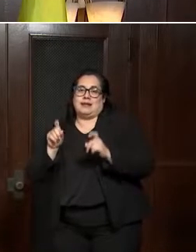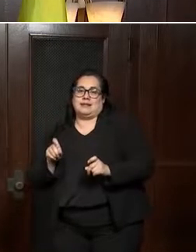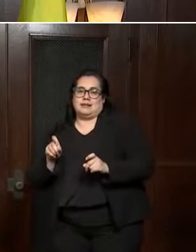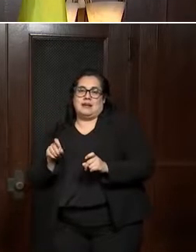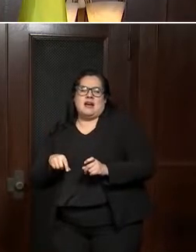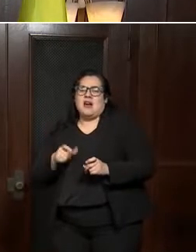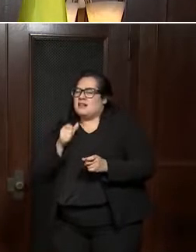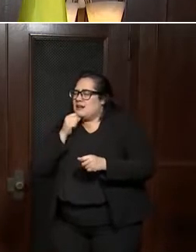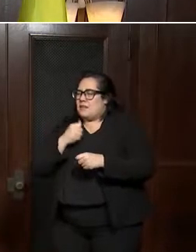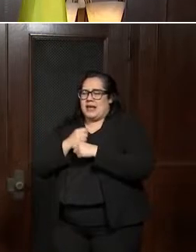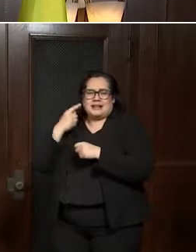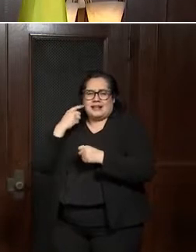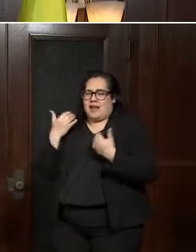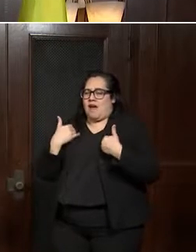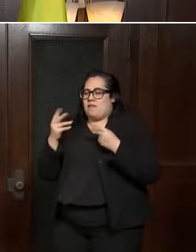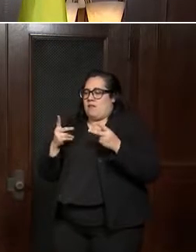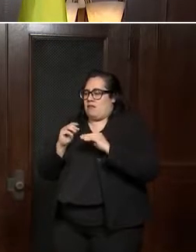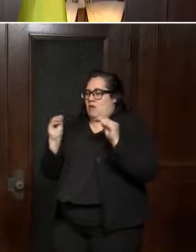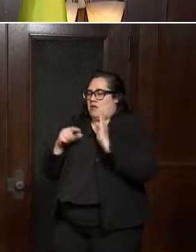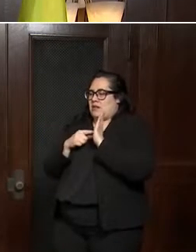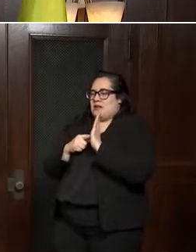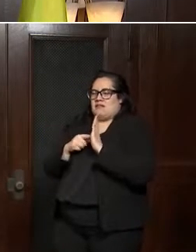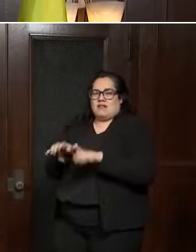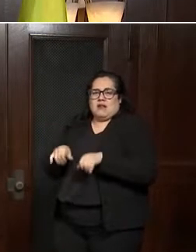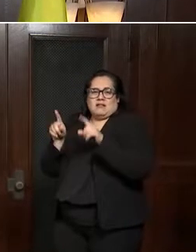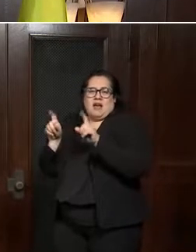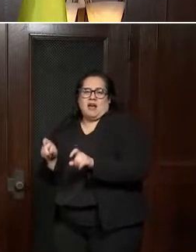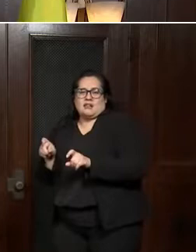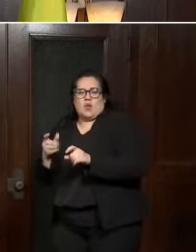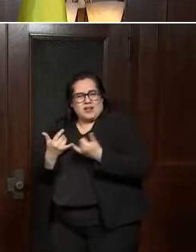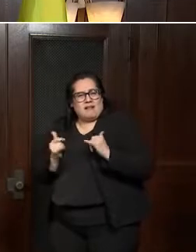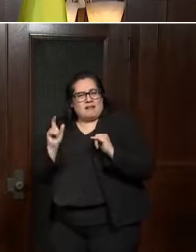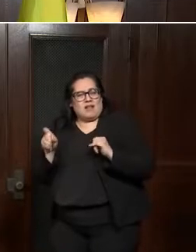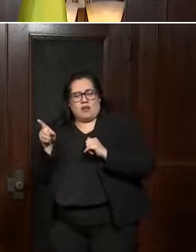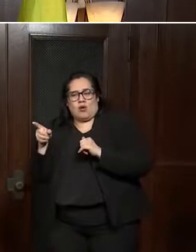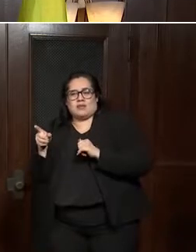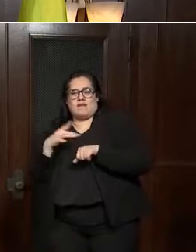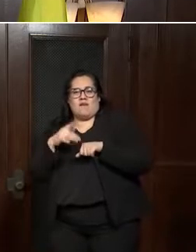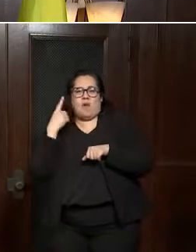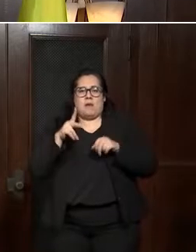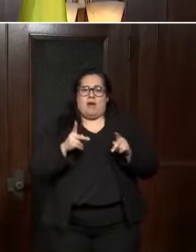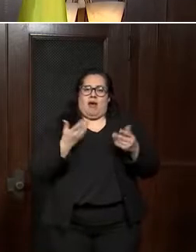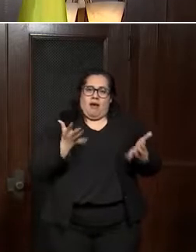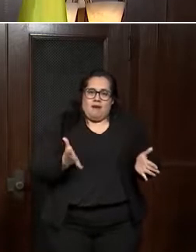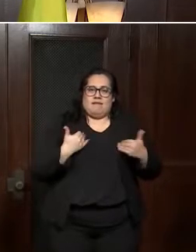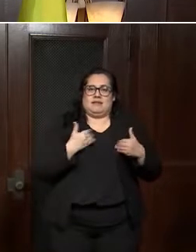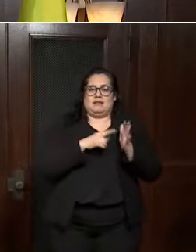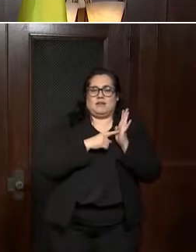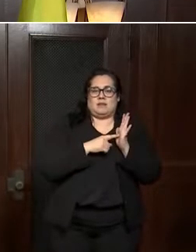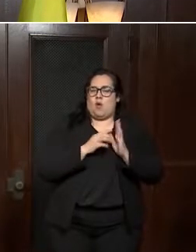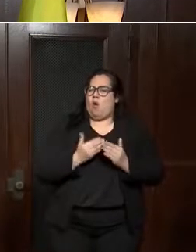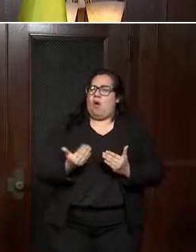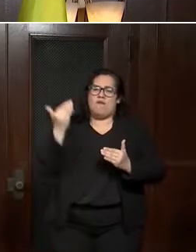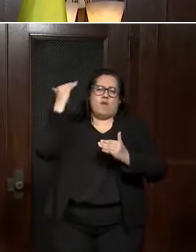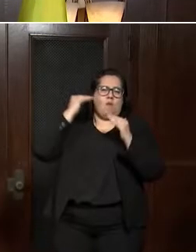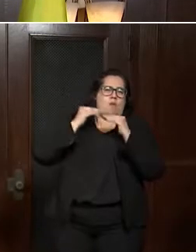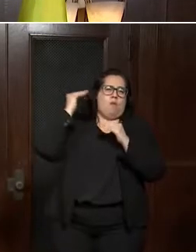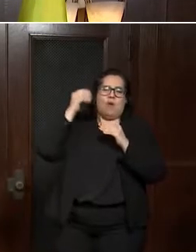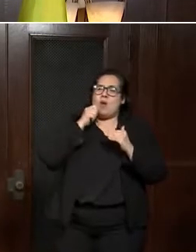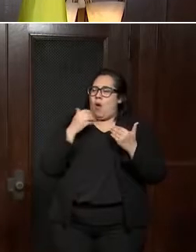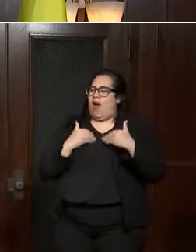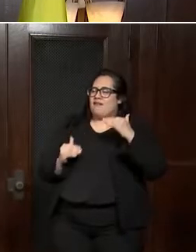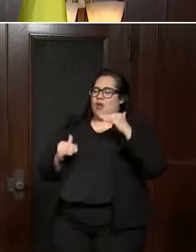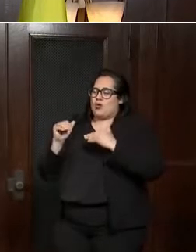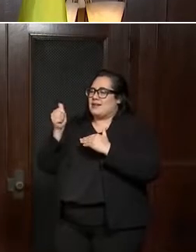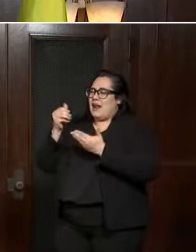doesn't make any sense to have asymptomatic people take those, that we still need those for people with symptoms. Overwhelmingly, we don't have anywhere close to 10